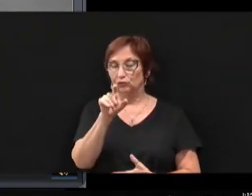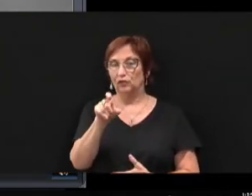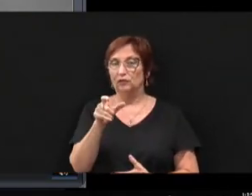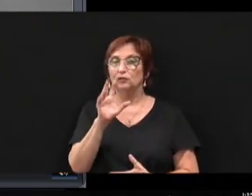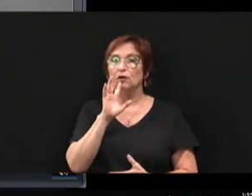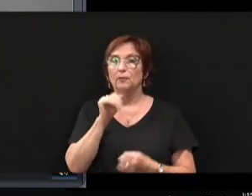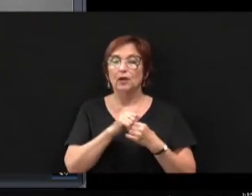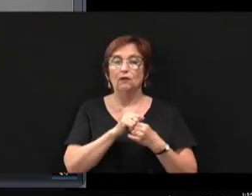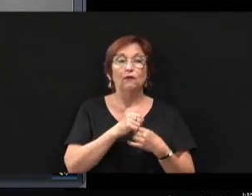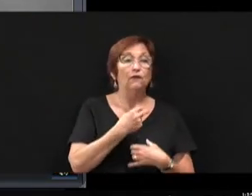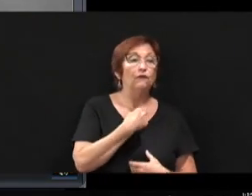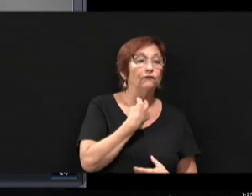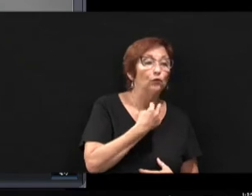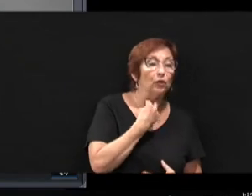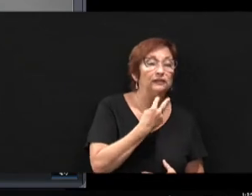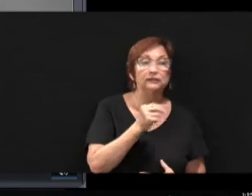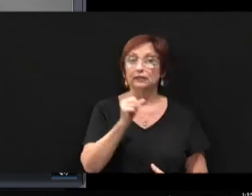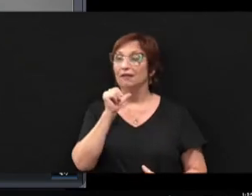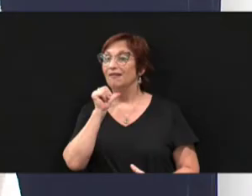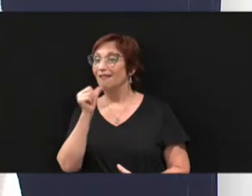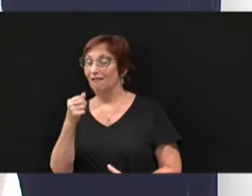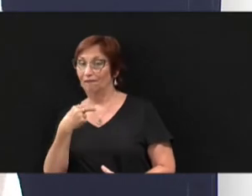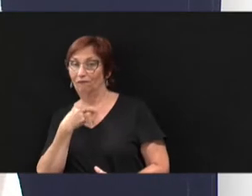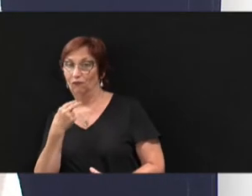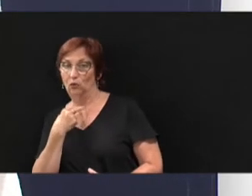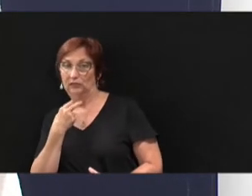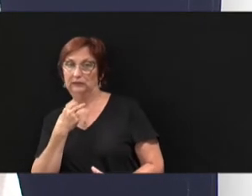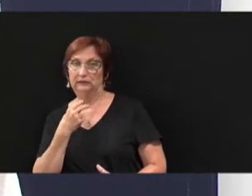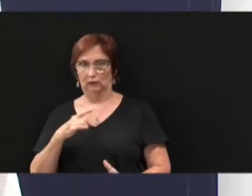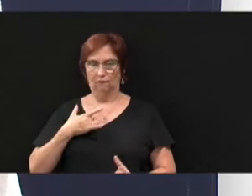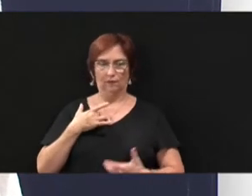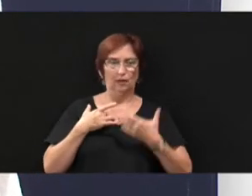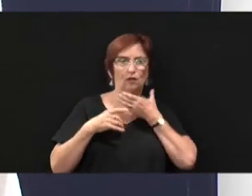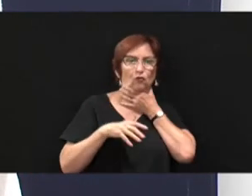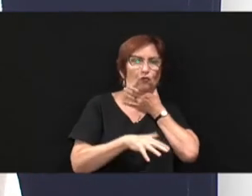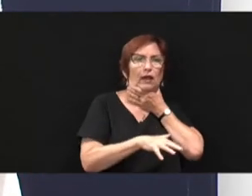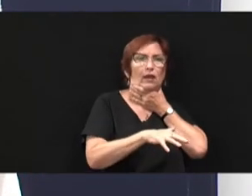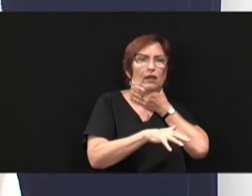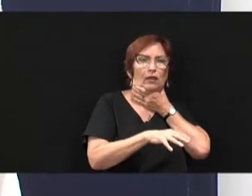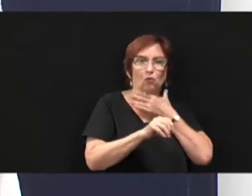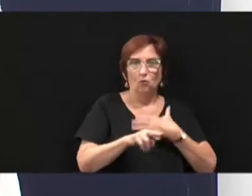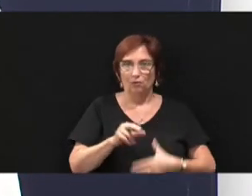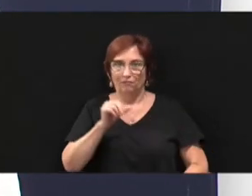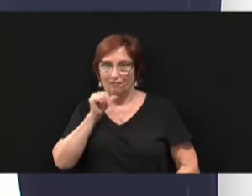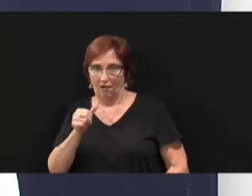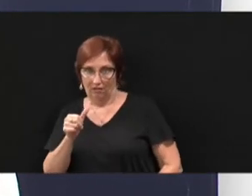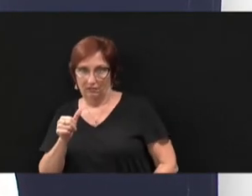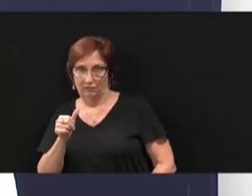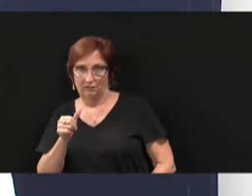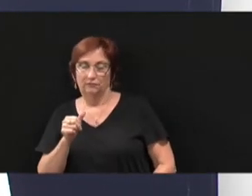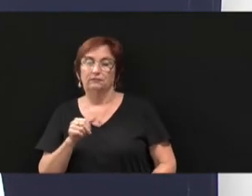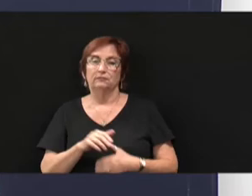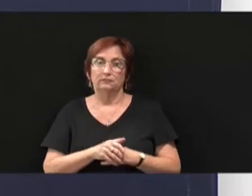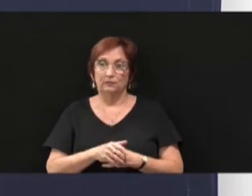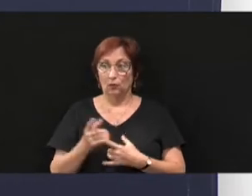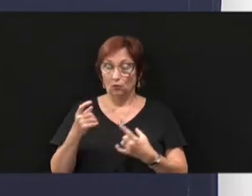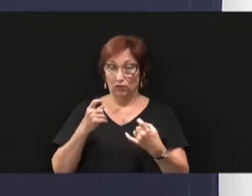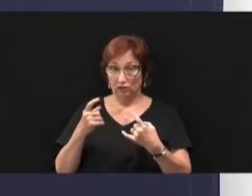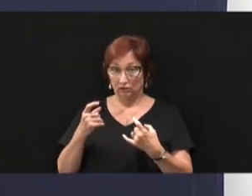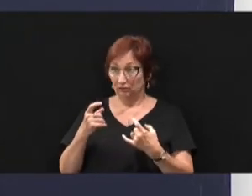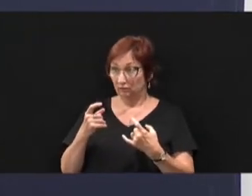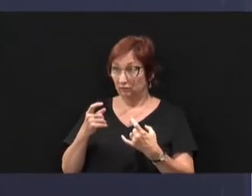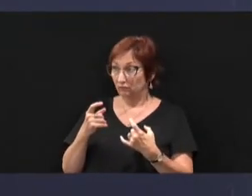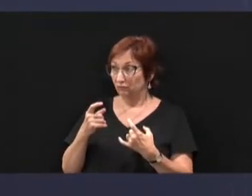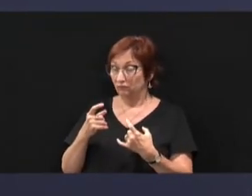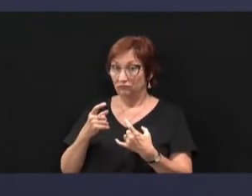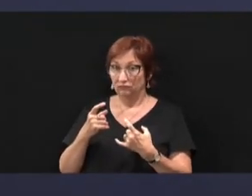voice box rattling or not? Does that make sense? Any questions on that? Any questions